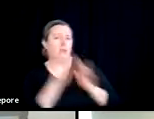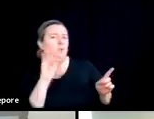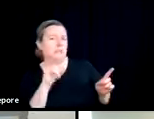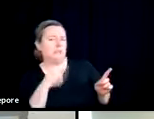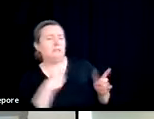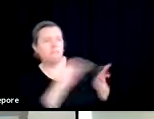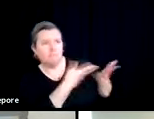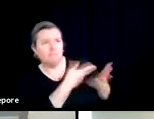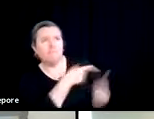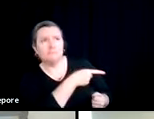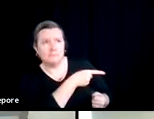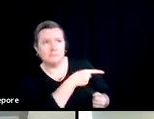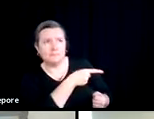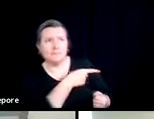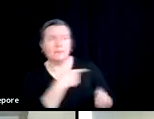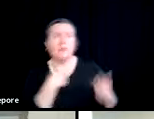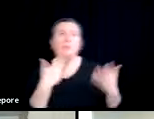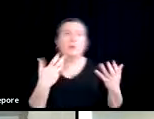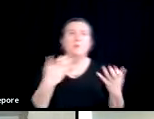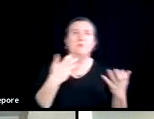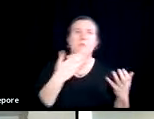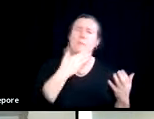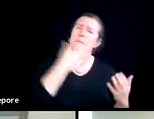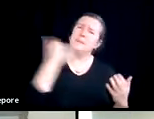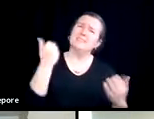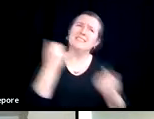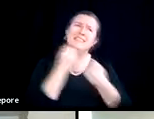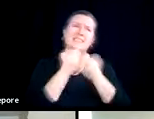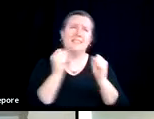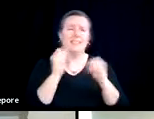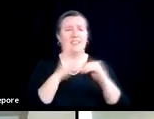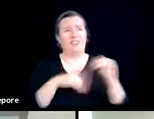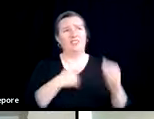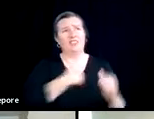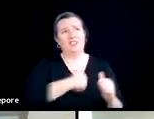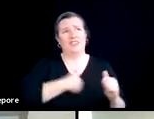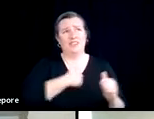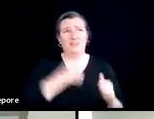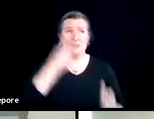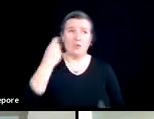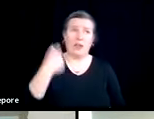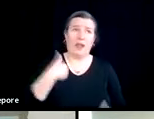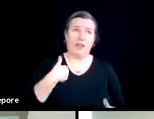mode, particularly given that I had a little bit of a health scare a year ago. So